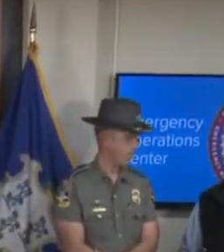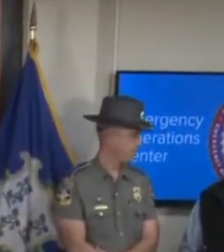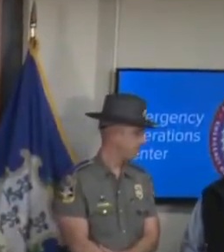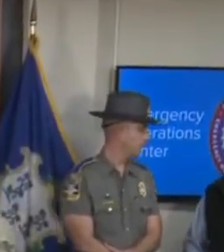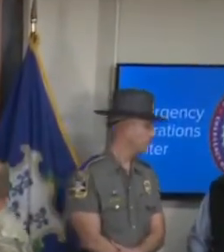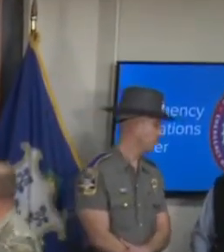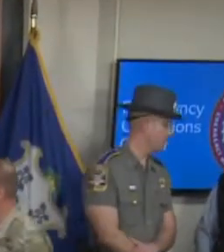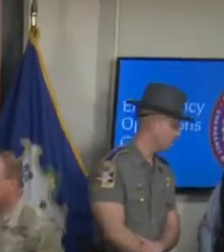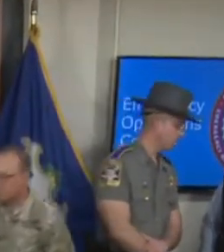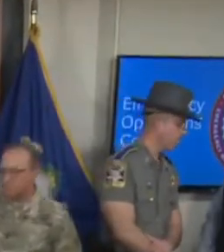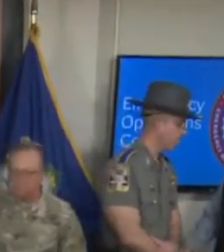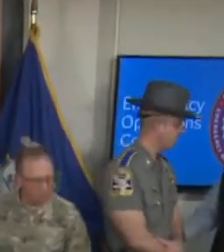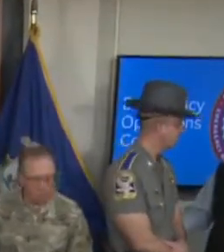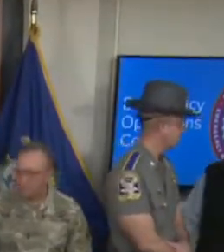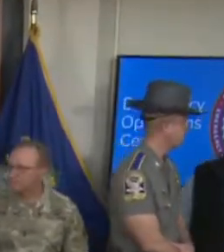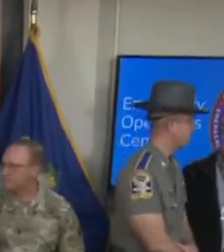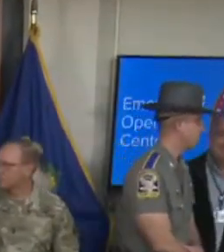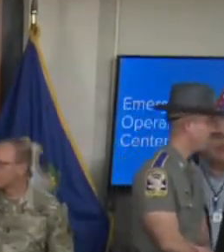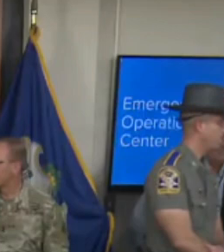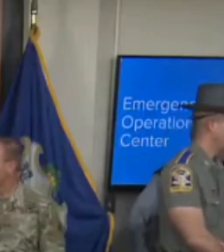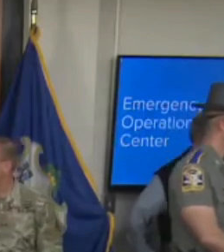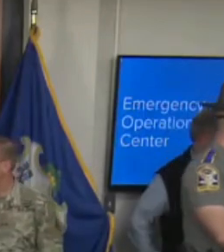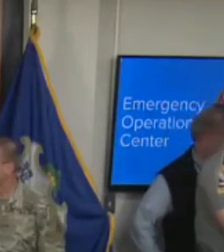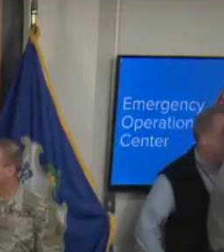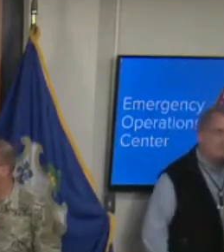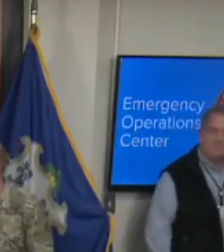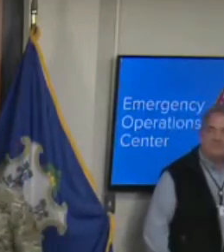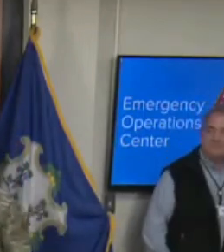so. Good, go.